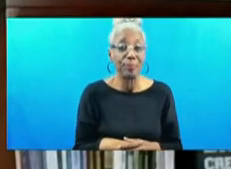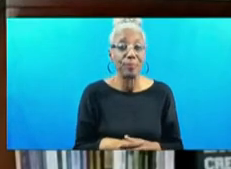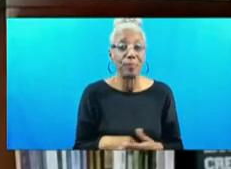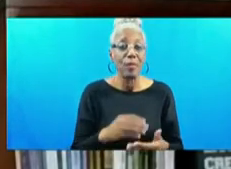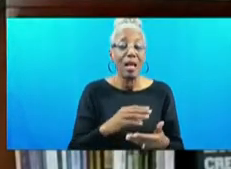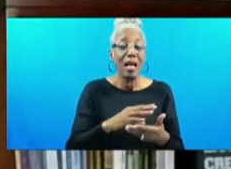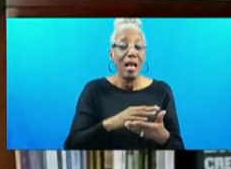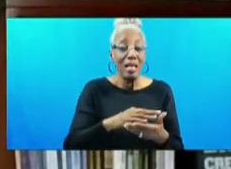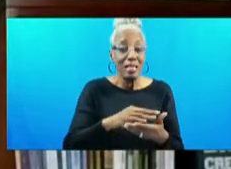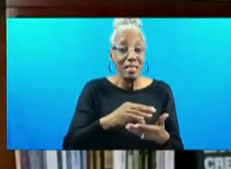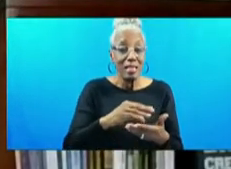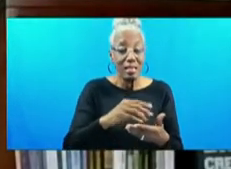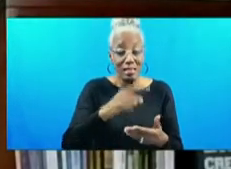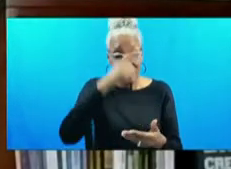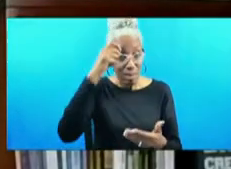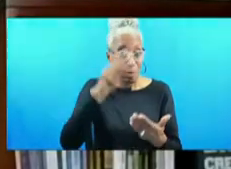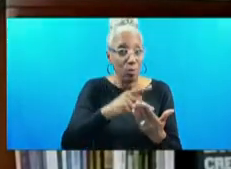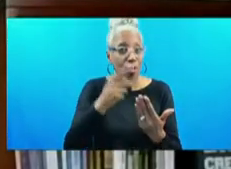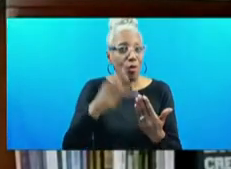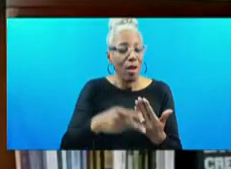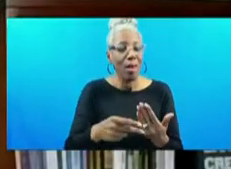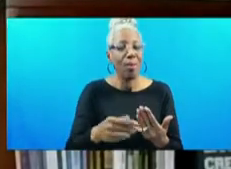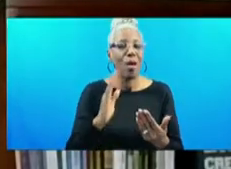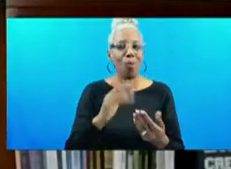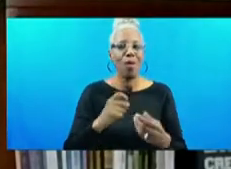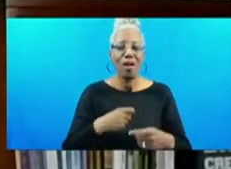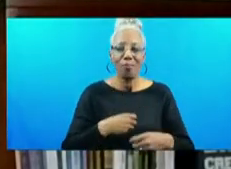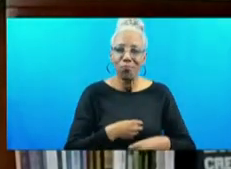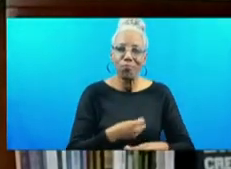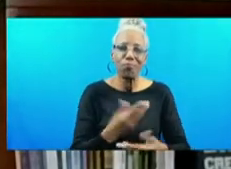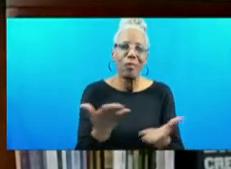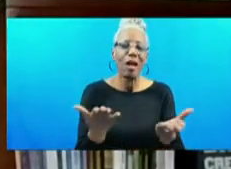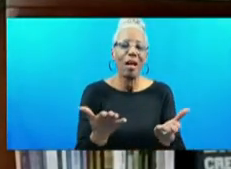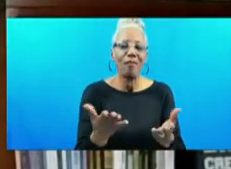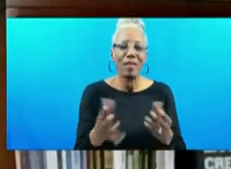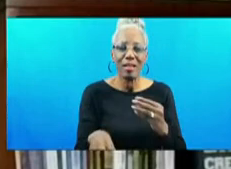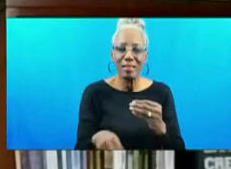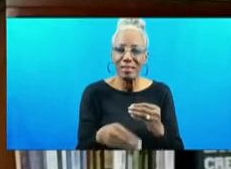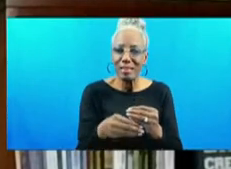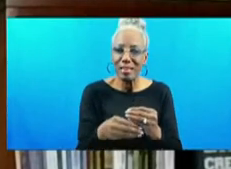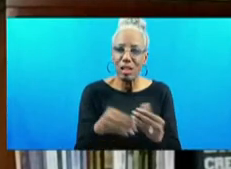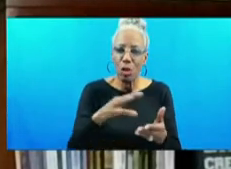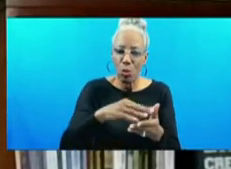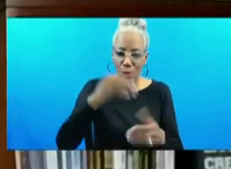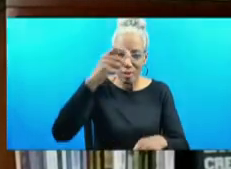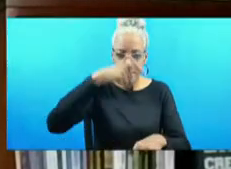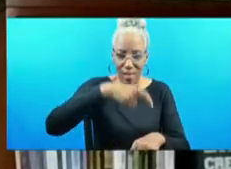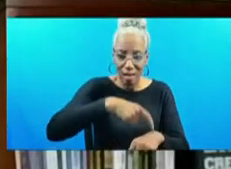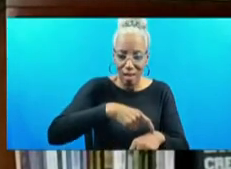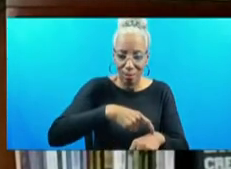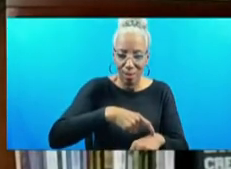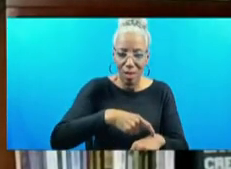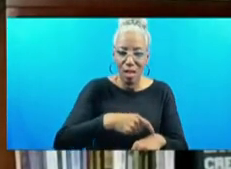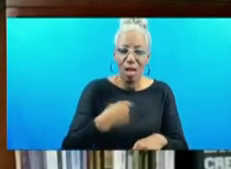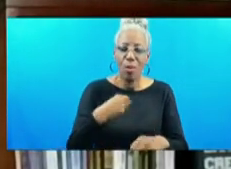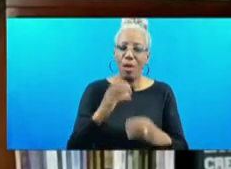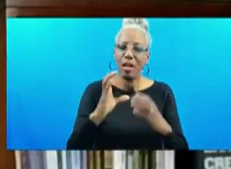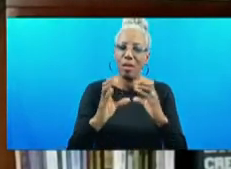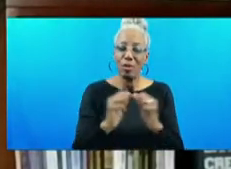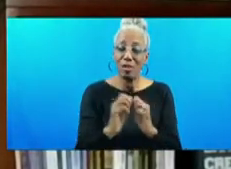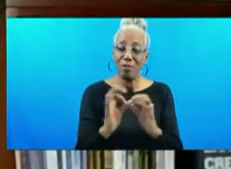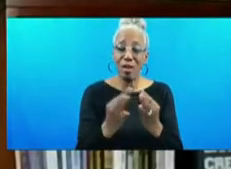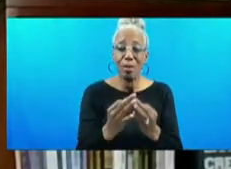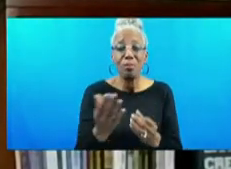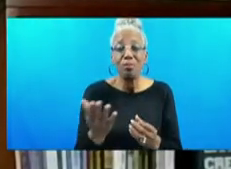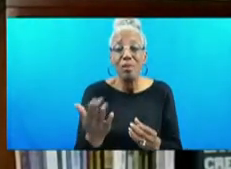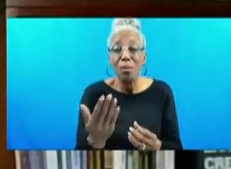students who need that. So really opening up that opportunity, communicating with our families to know, we need you to enroll, we want you to enroll. And Byron